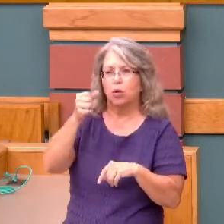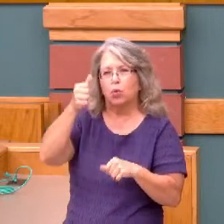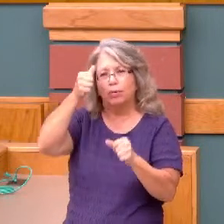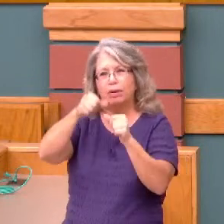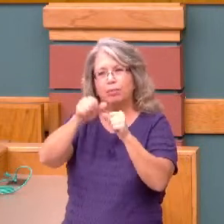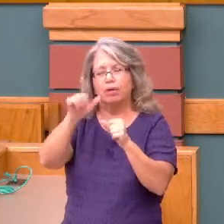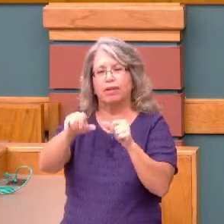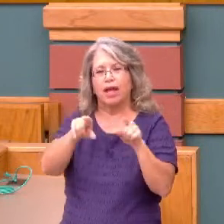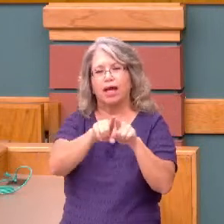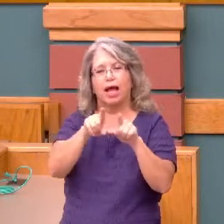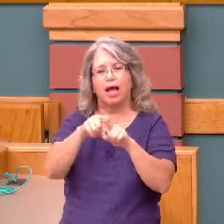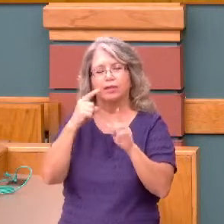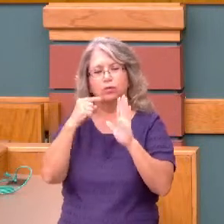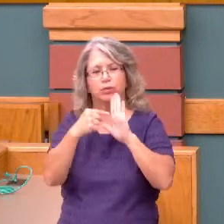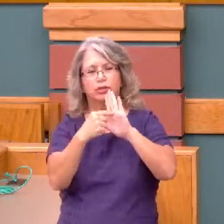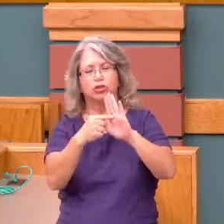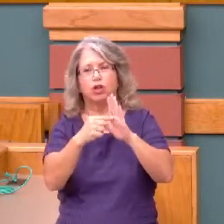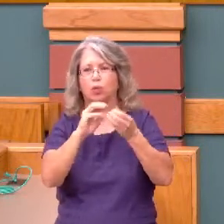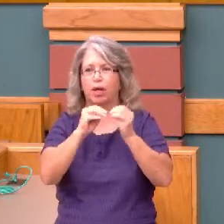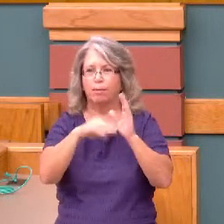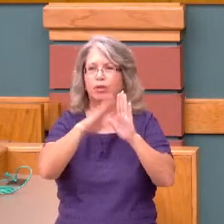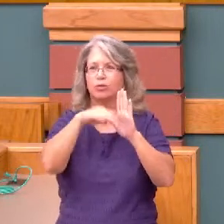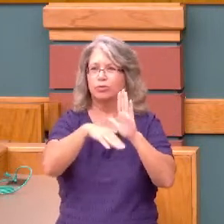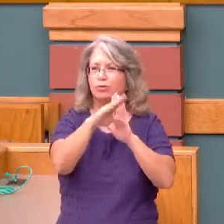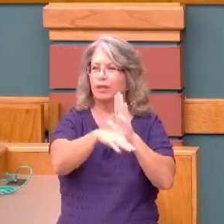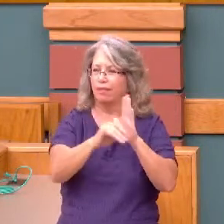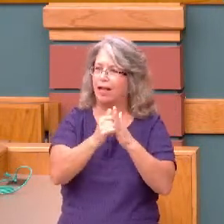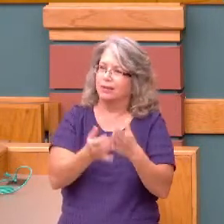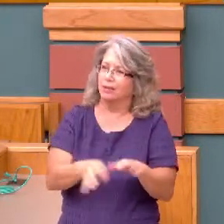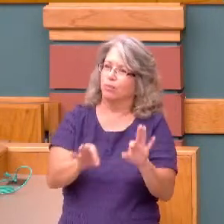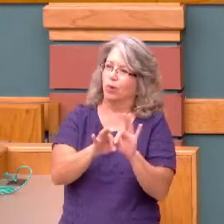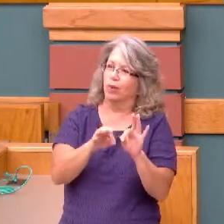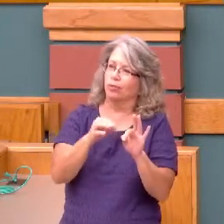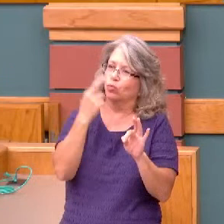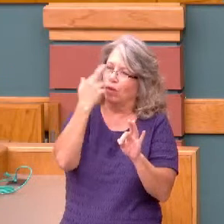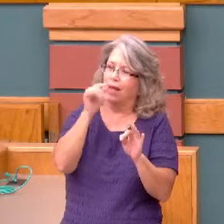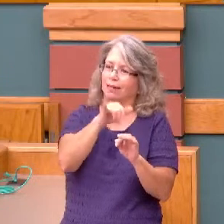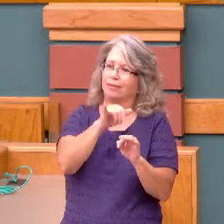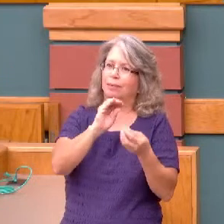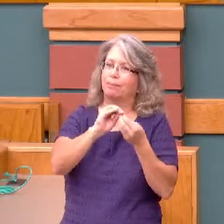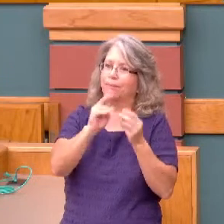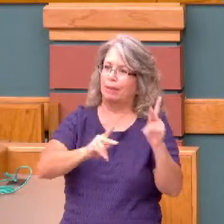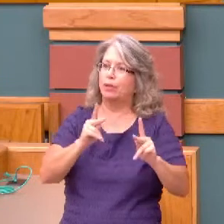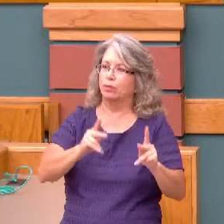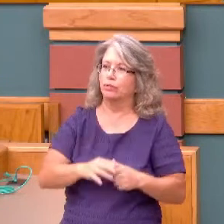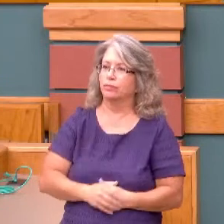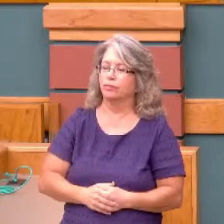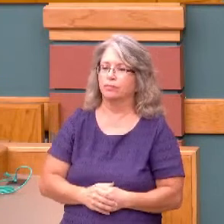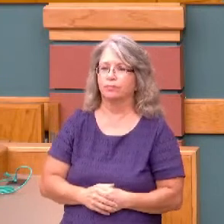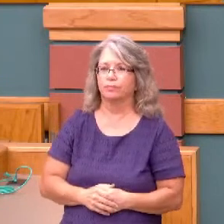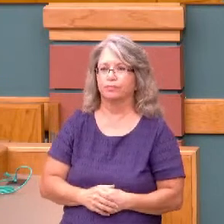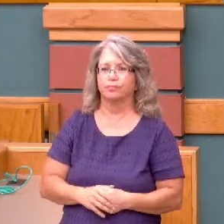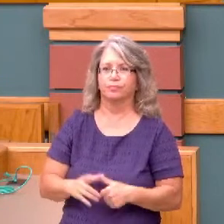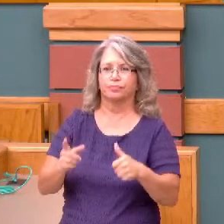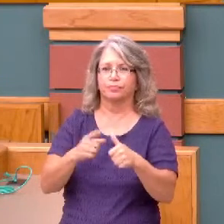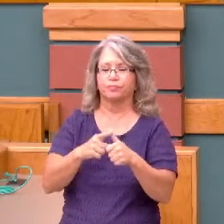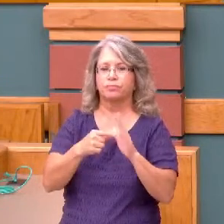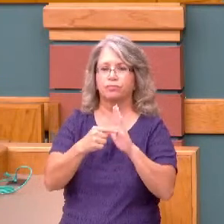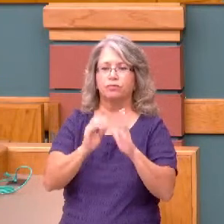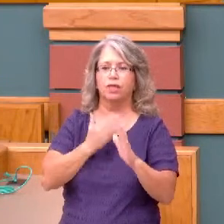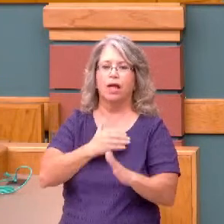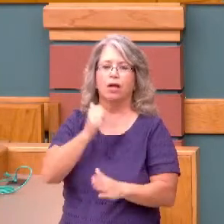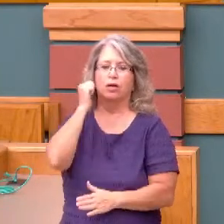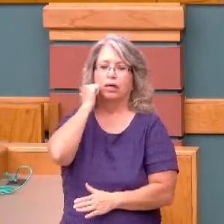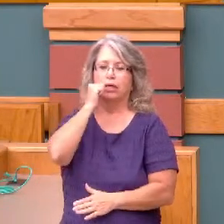these numbers. It's very important. Our first slide here is going to show our case count, our daily case counts.